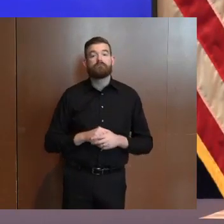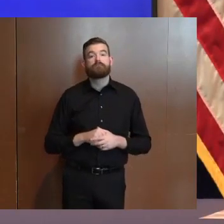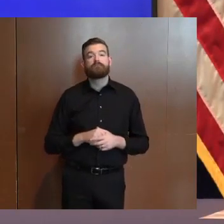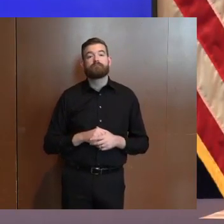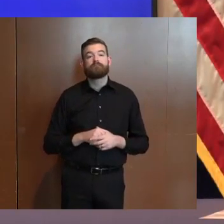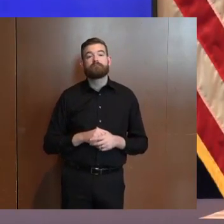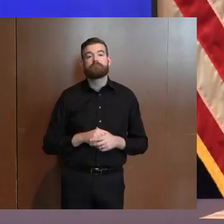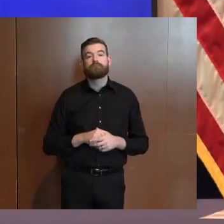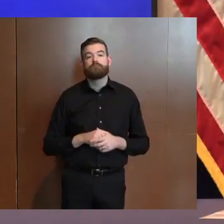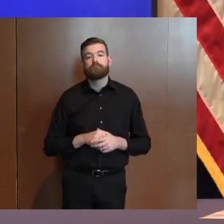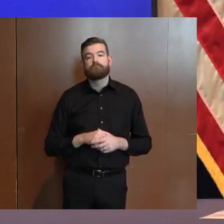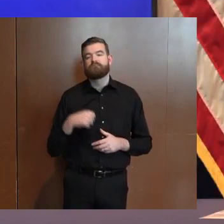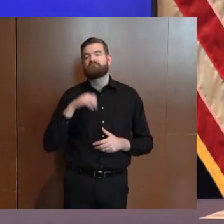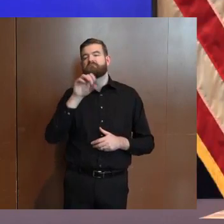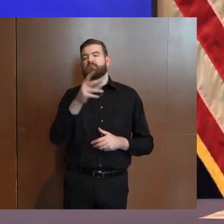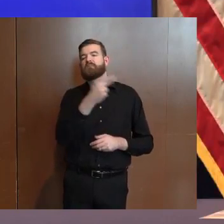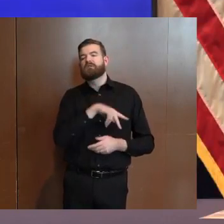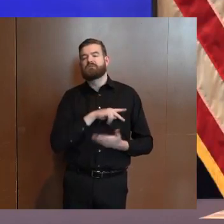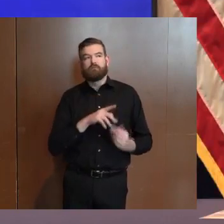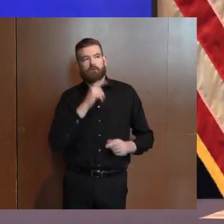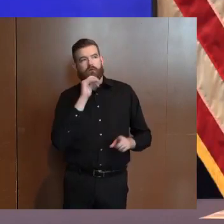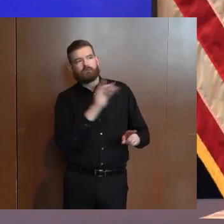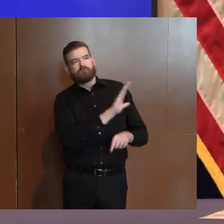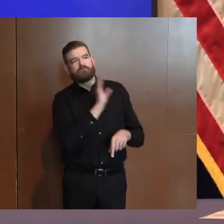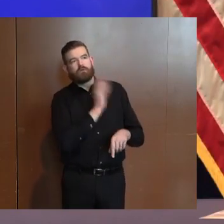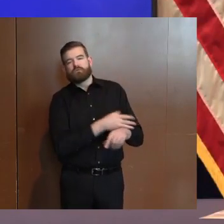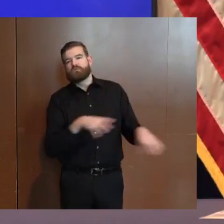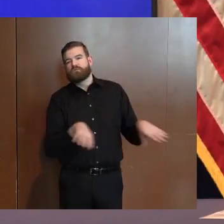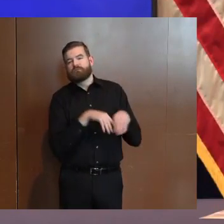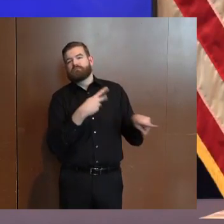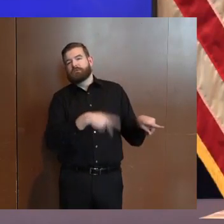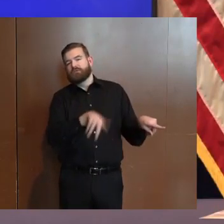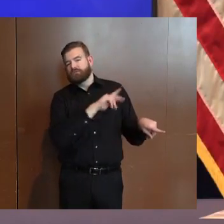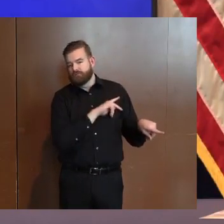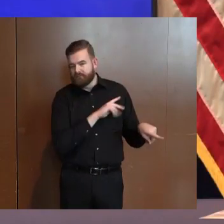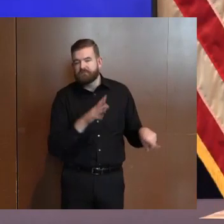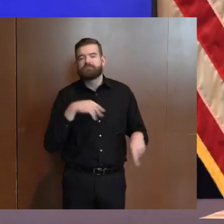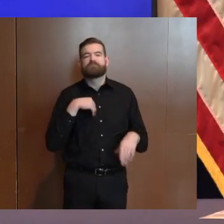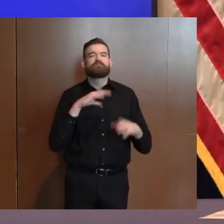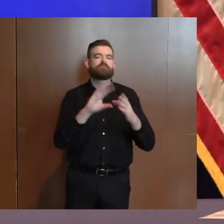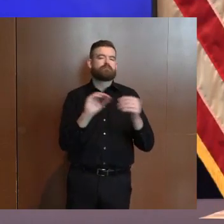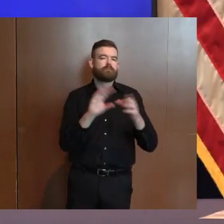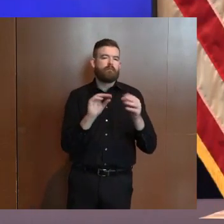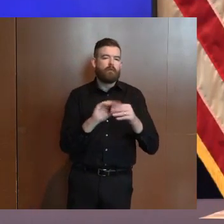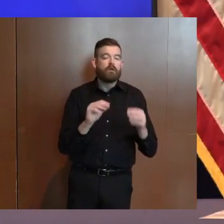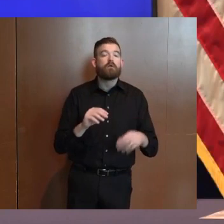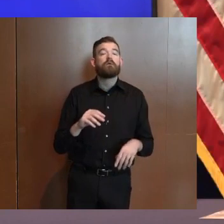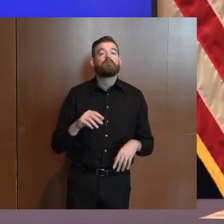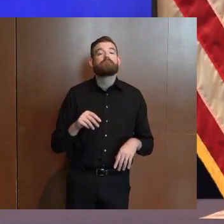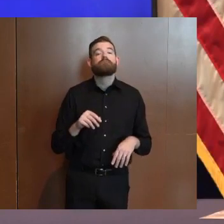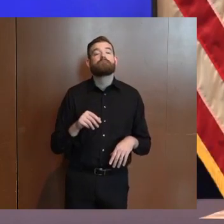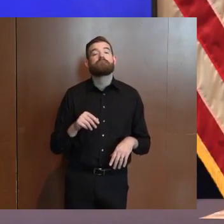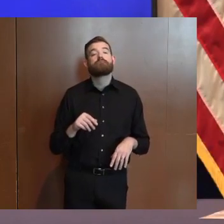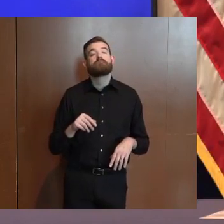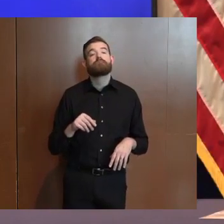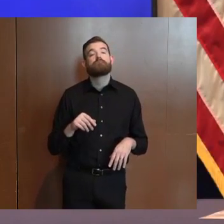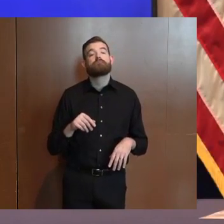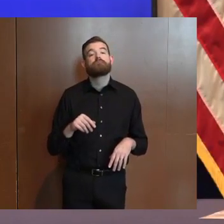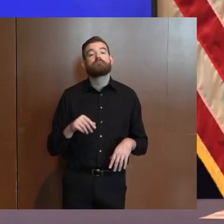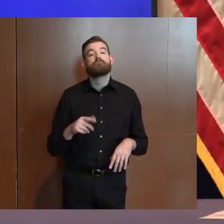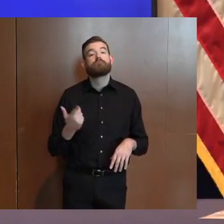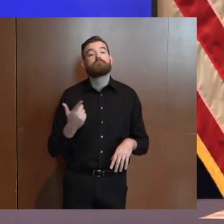daughter's wedding. And by the way, in addition to that, back to the compliance, we're going to be out every night, every day and night. I can say that.